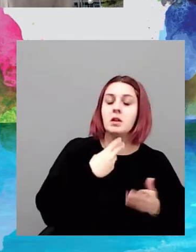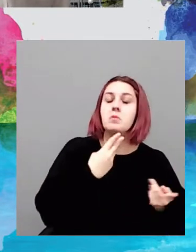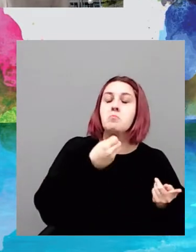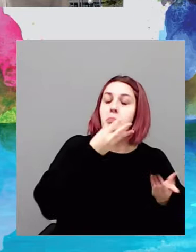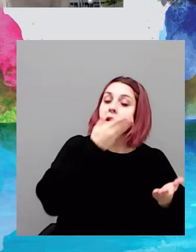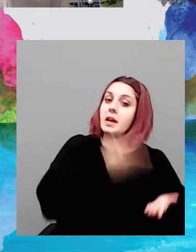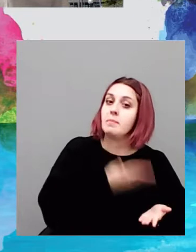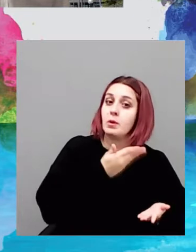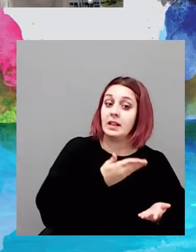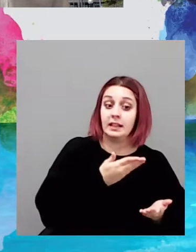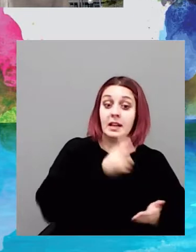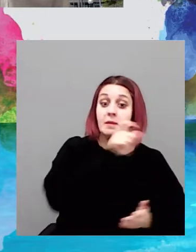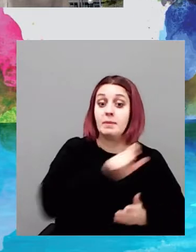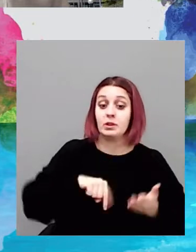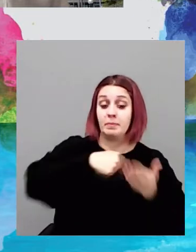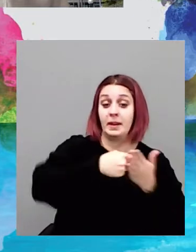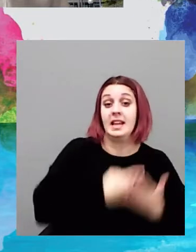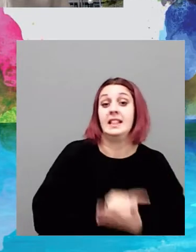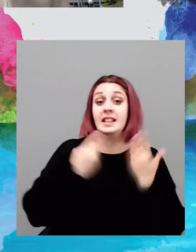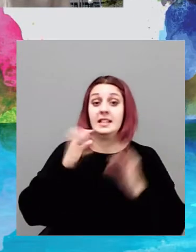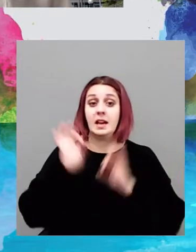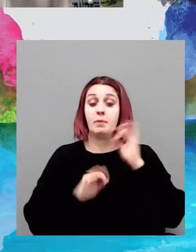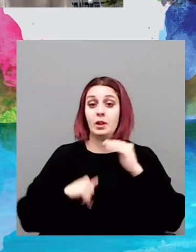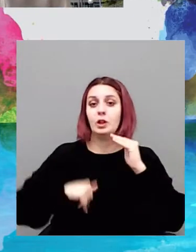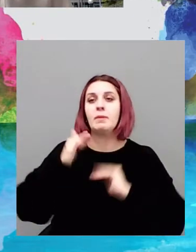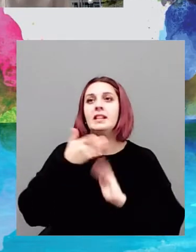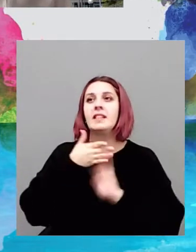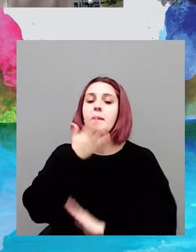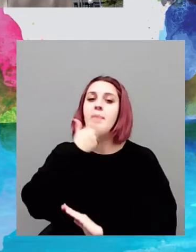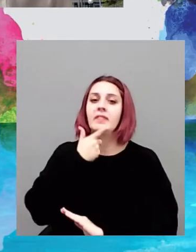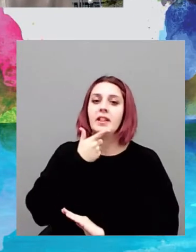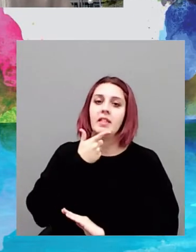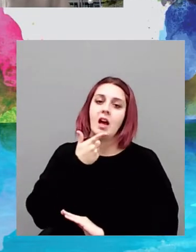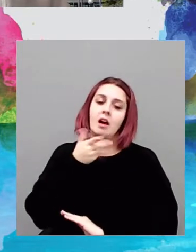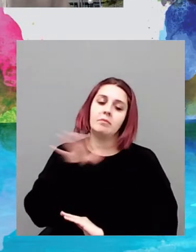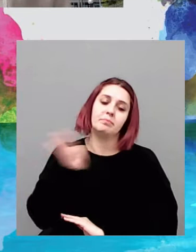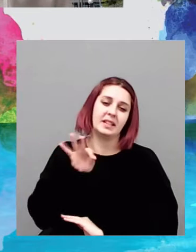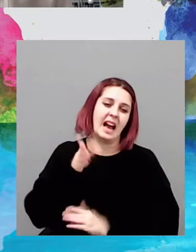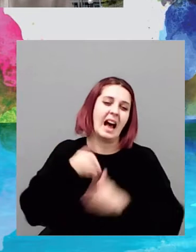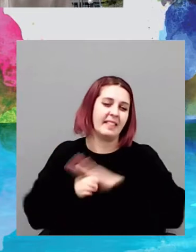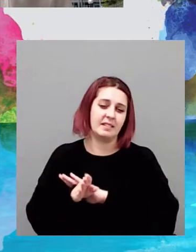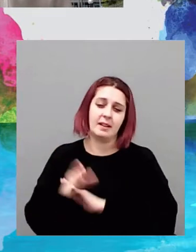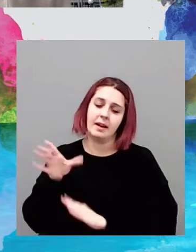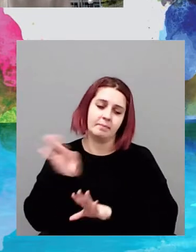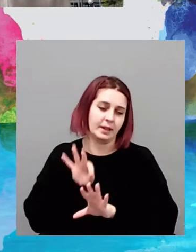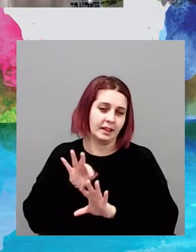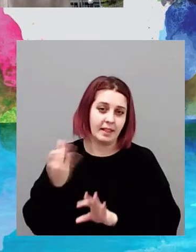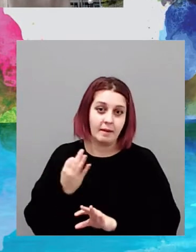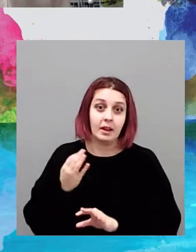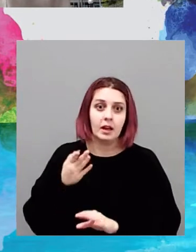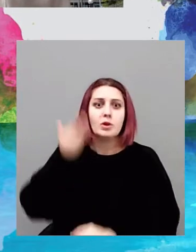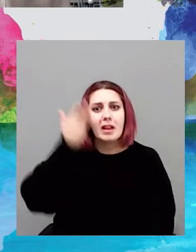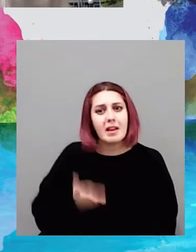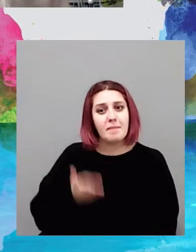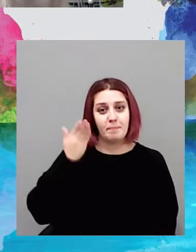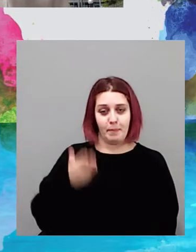and more than 16% of those that sign up for the courses do express a preference or need, accessibility need. This is very